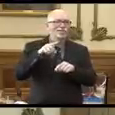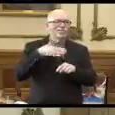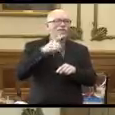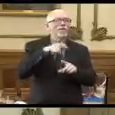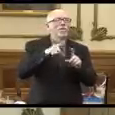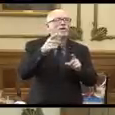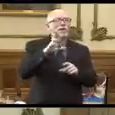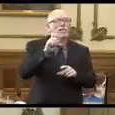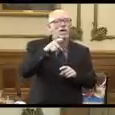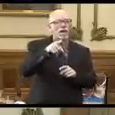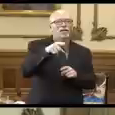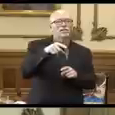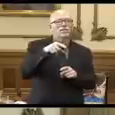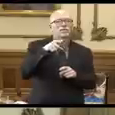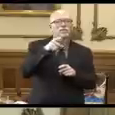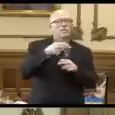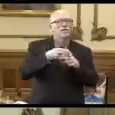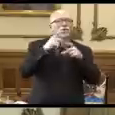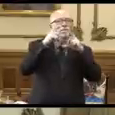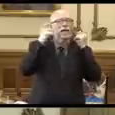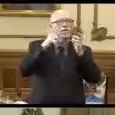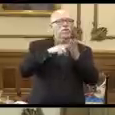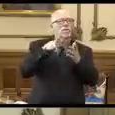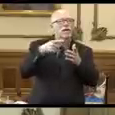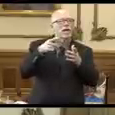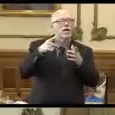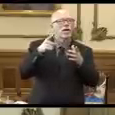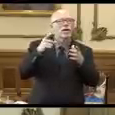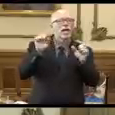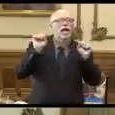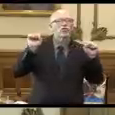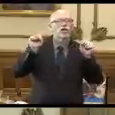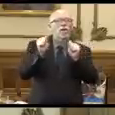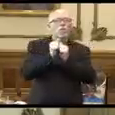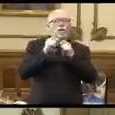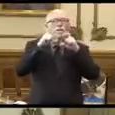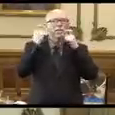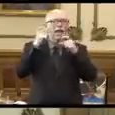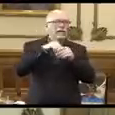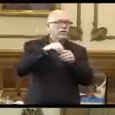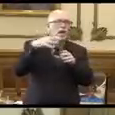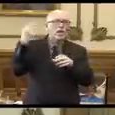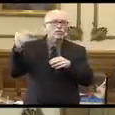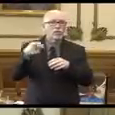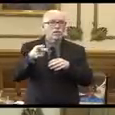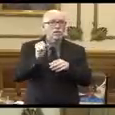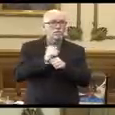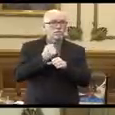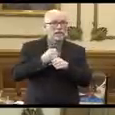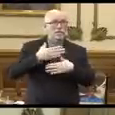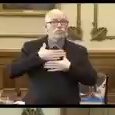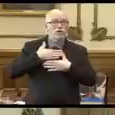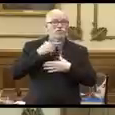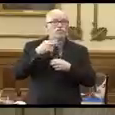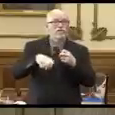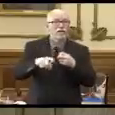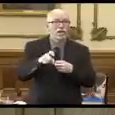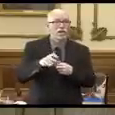Dr. Box, you mentioned masks, but what about exercising in masks, either indoors or outdoors? Does that make breathing too